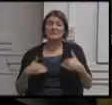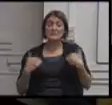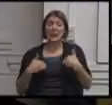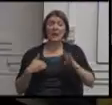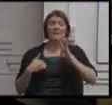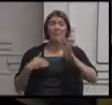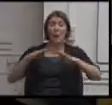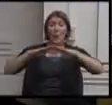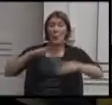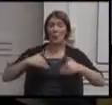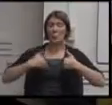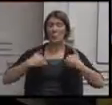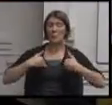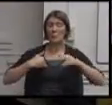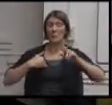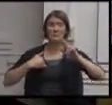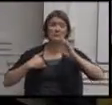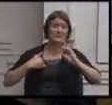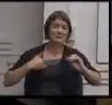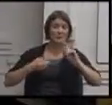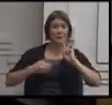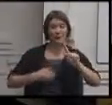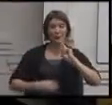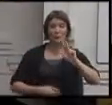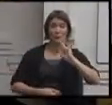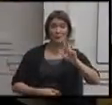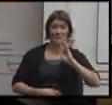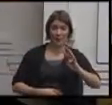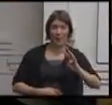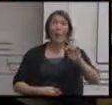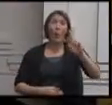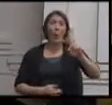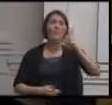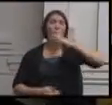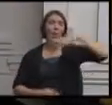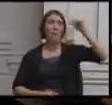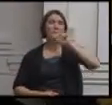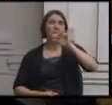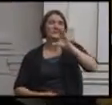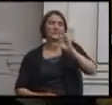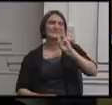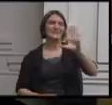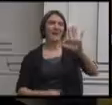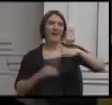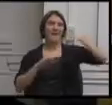years old or under, older adults that are 65 years old or greater,